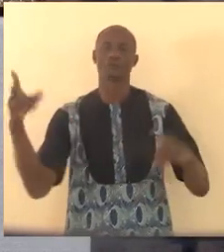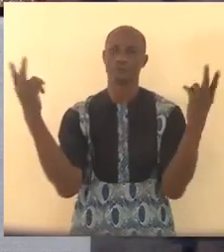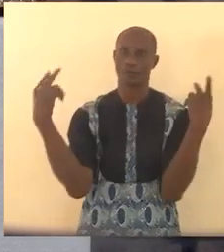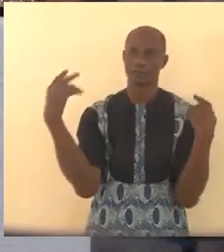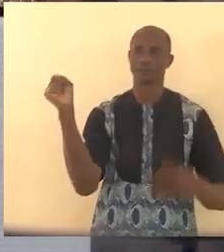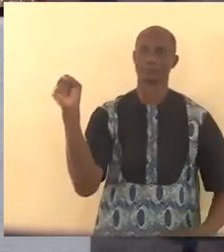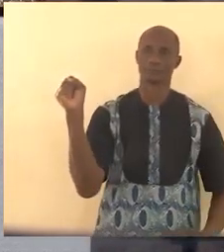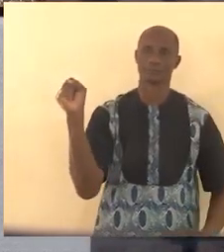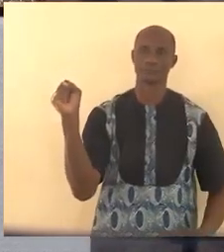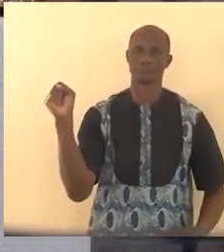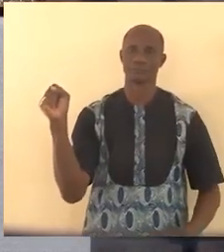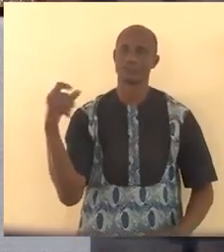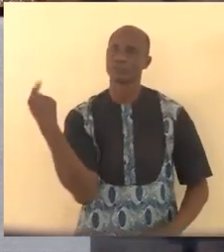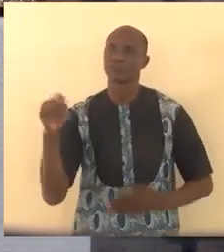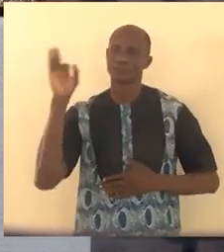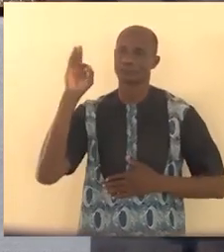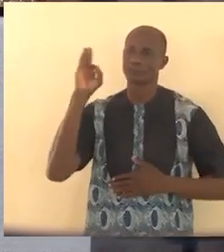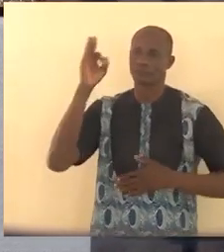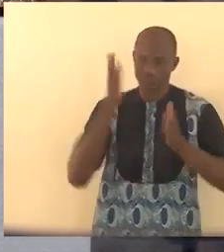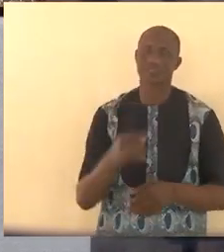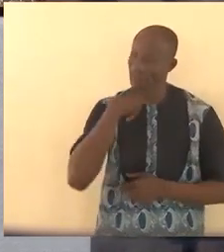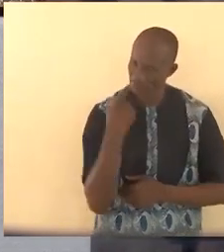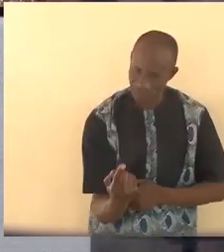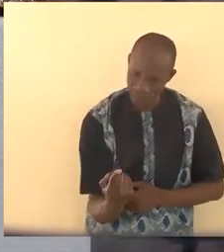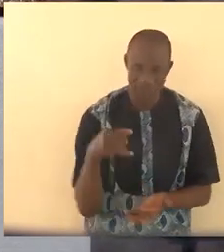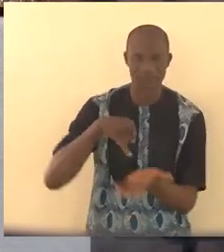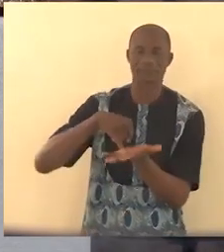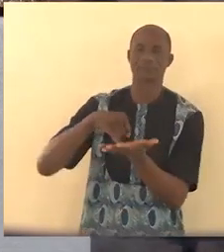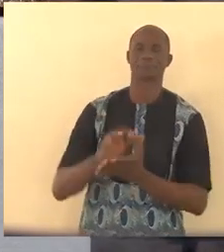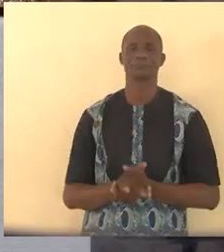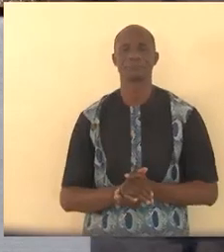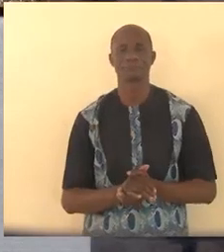vanities, the preacher says